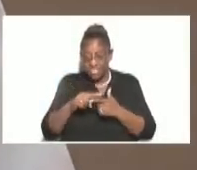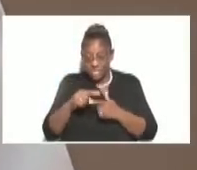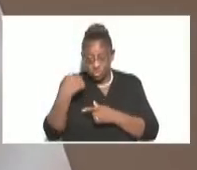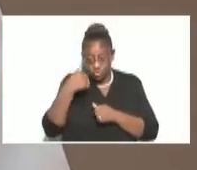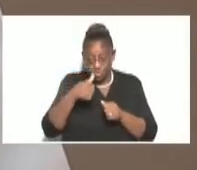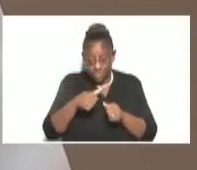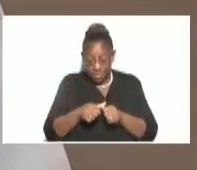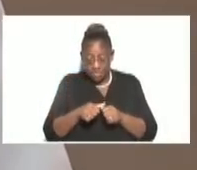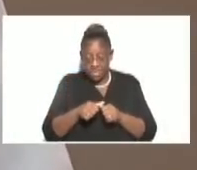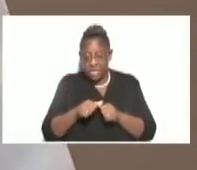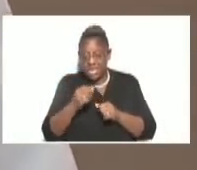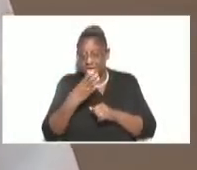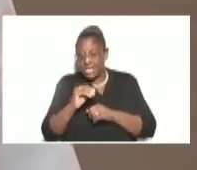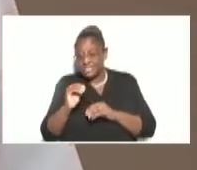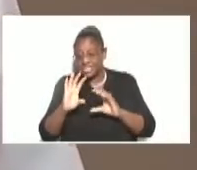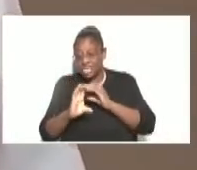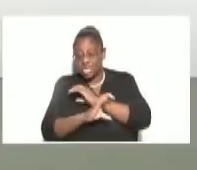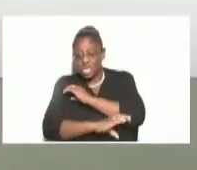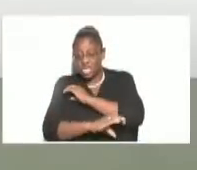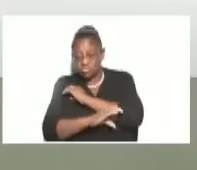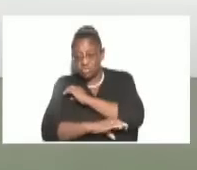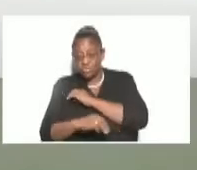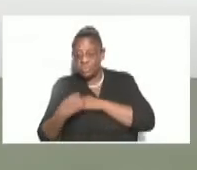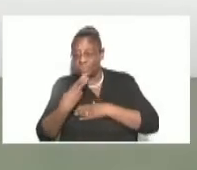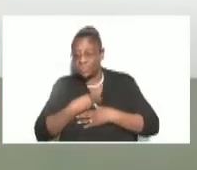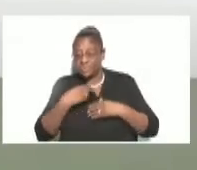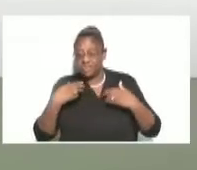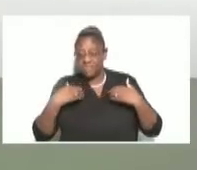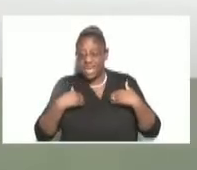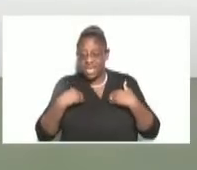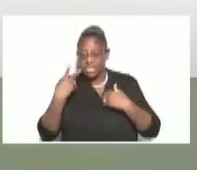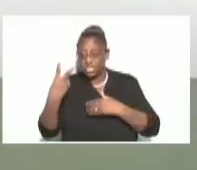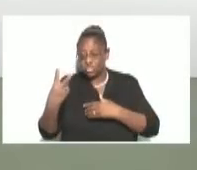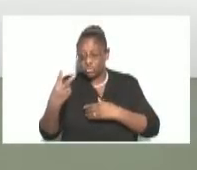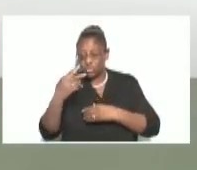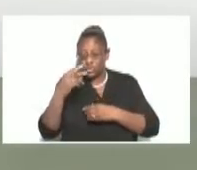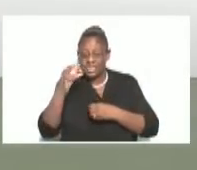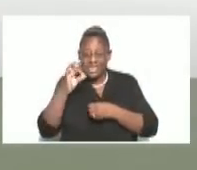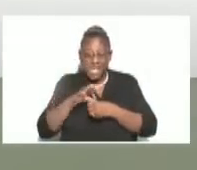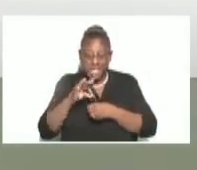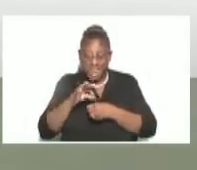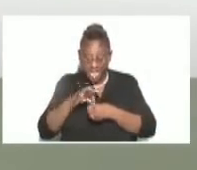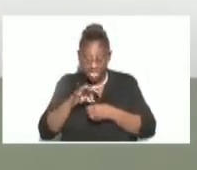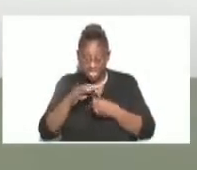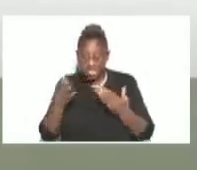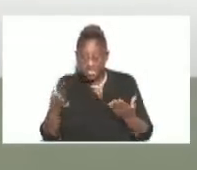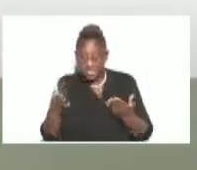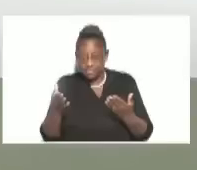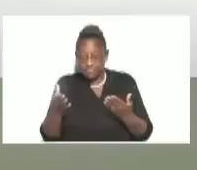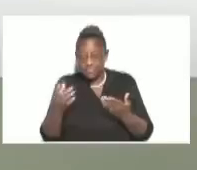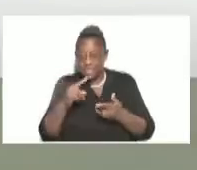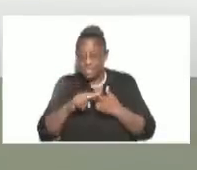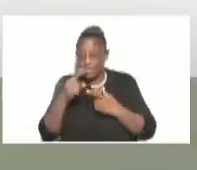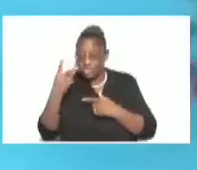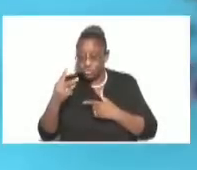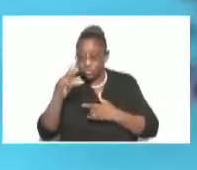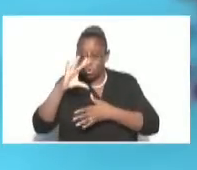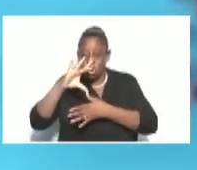that as a country, we have had 2 general elections, suffered 2 major Category 5